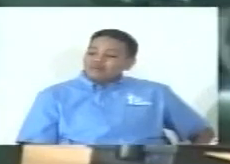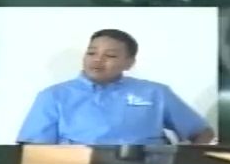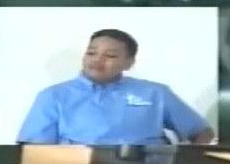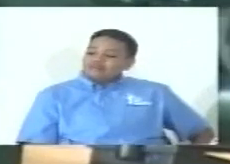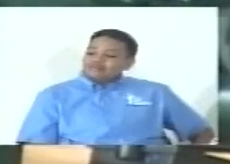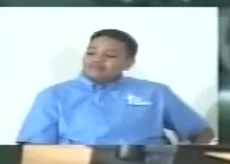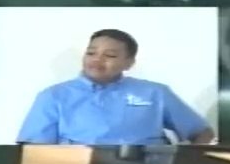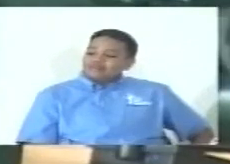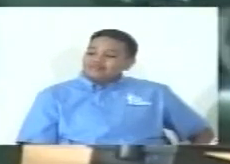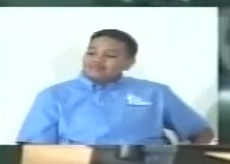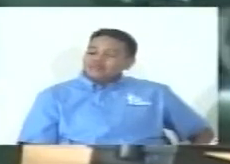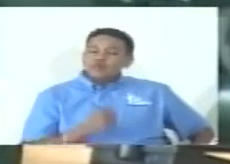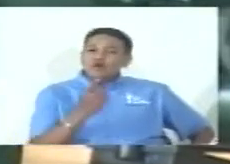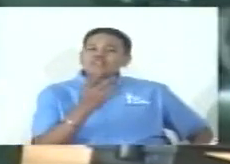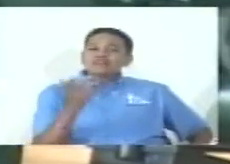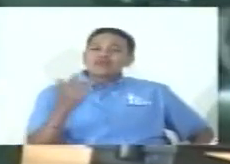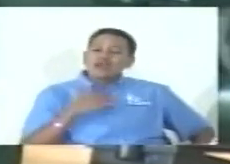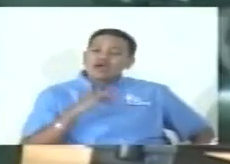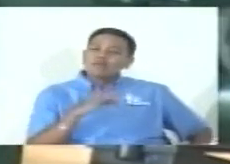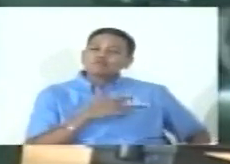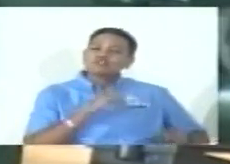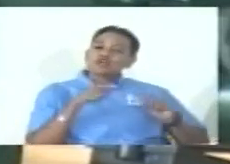One of the things I appreciated